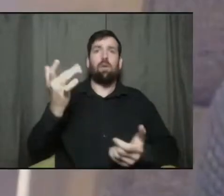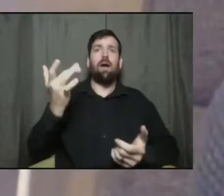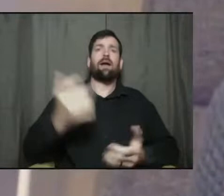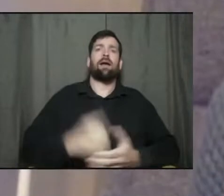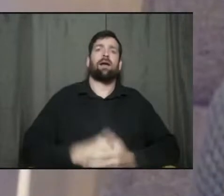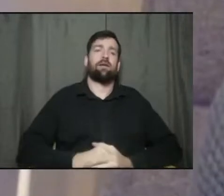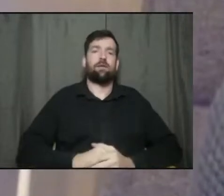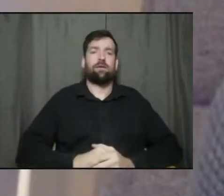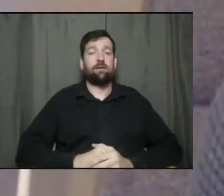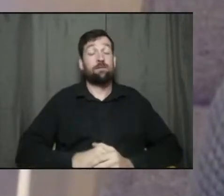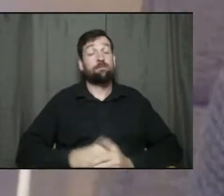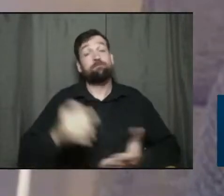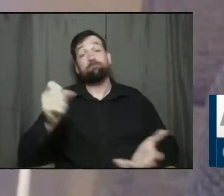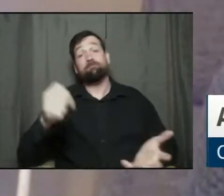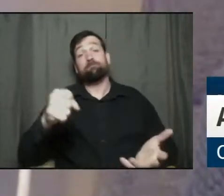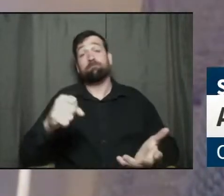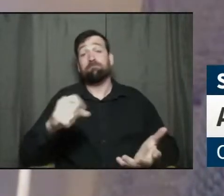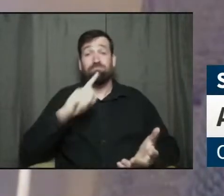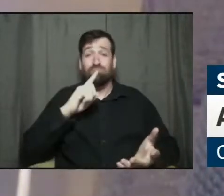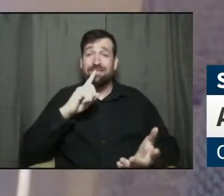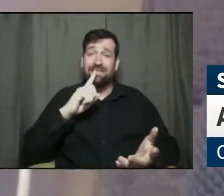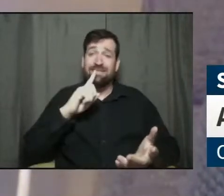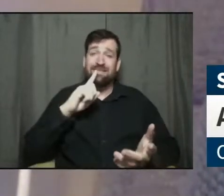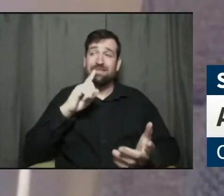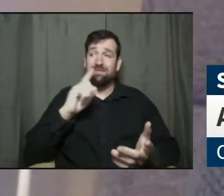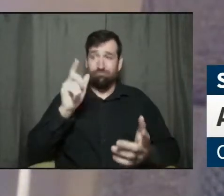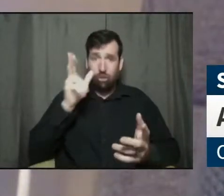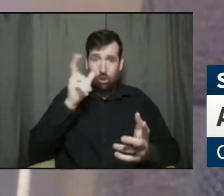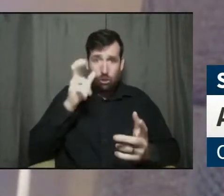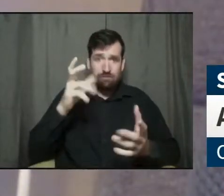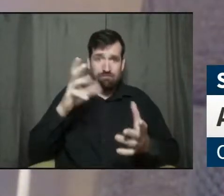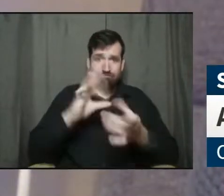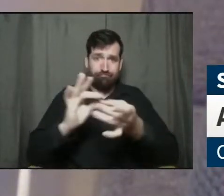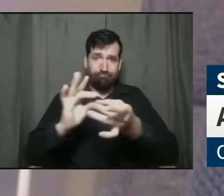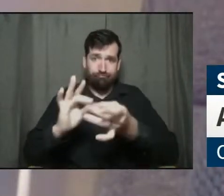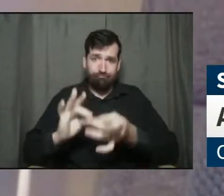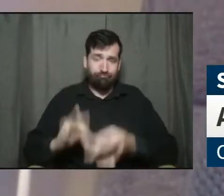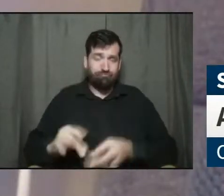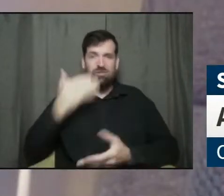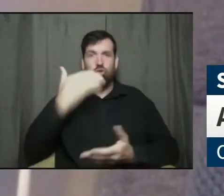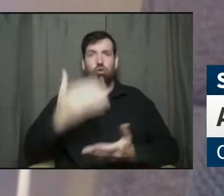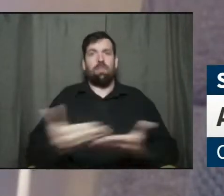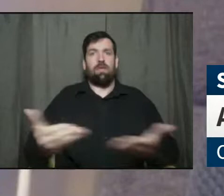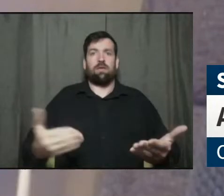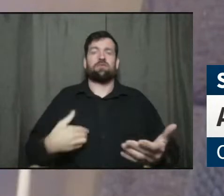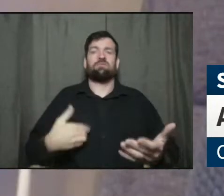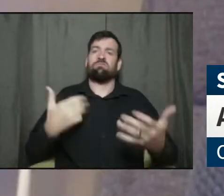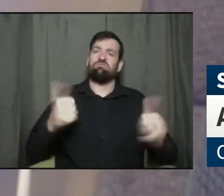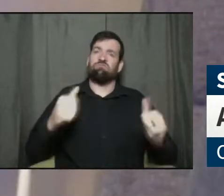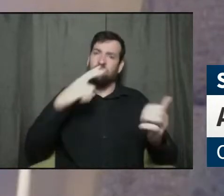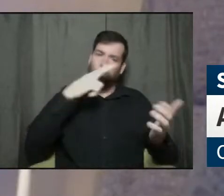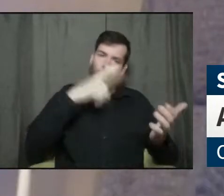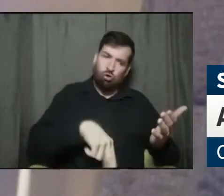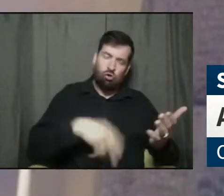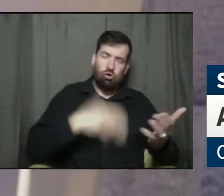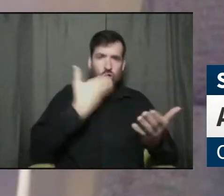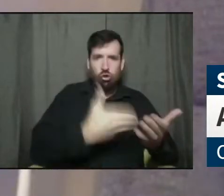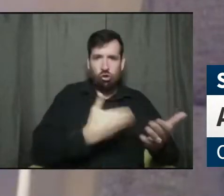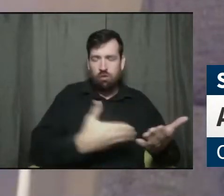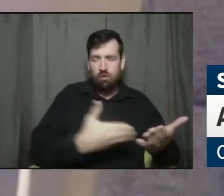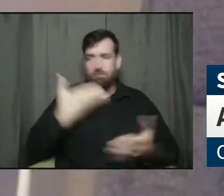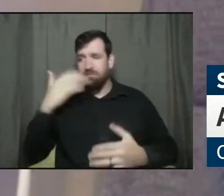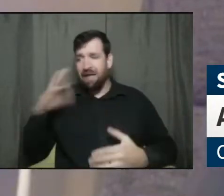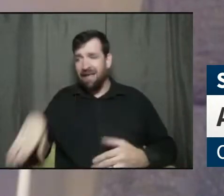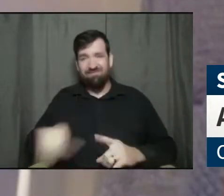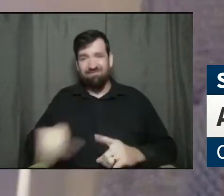Yeah, I mainly just heard all good things. Like I tried really hard to make sure that like I read the good and the bad, but there wasn't all that